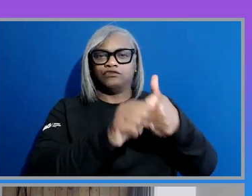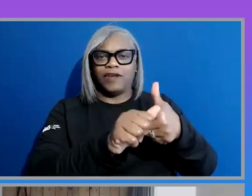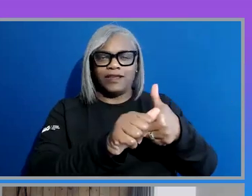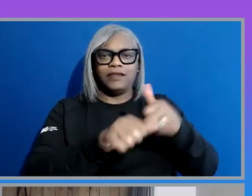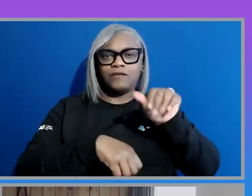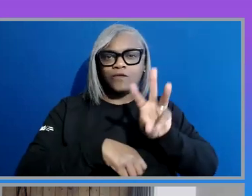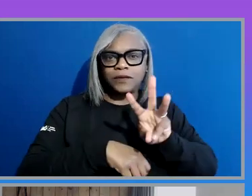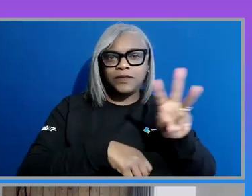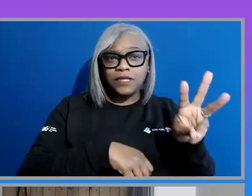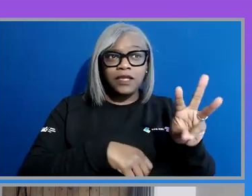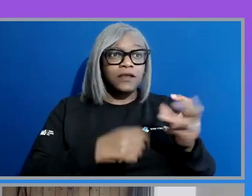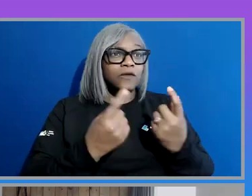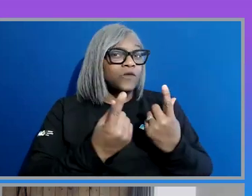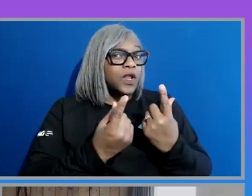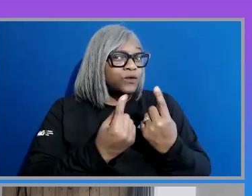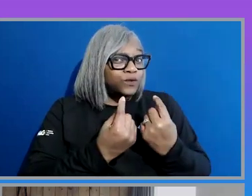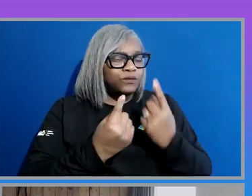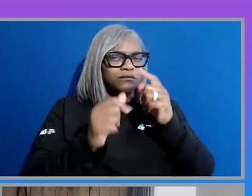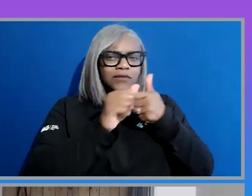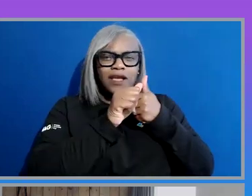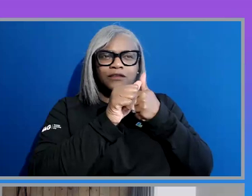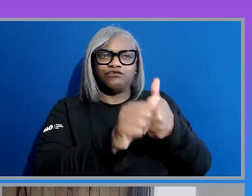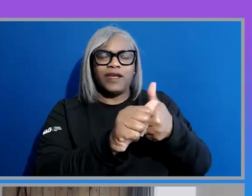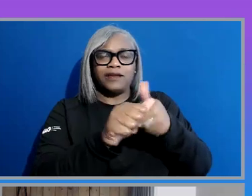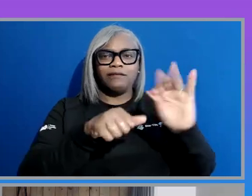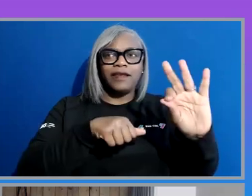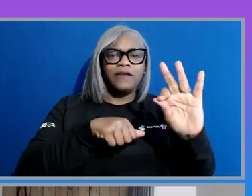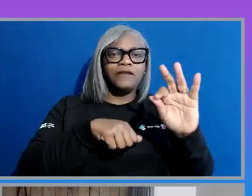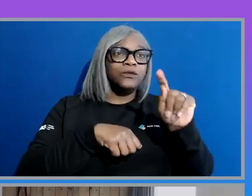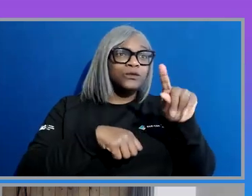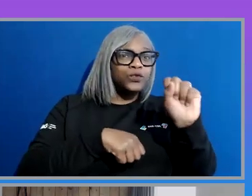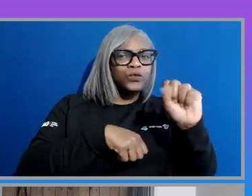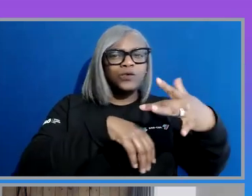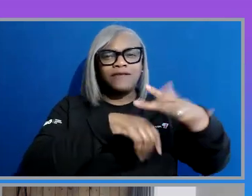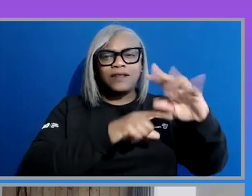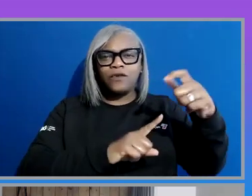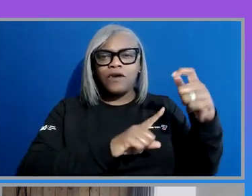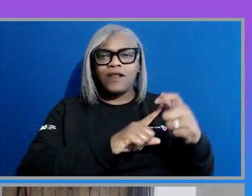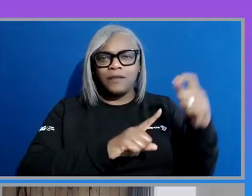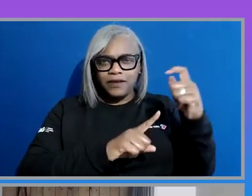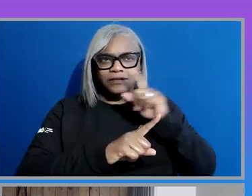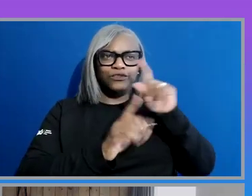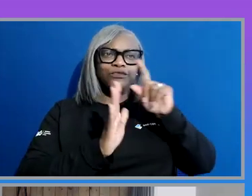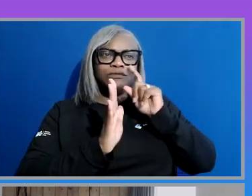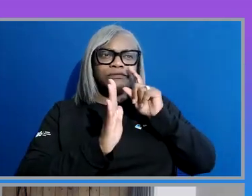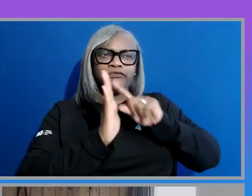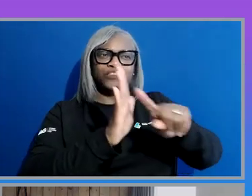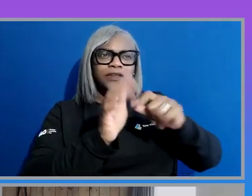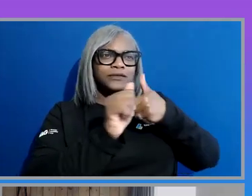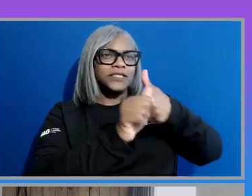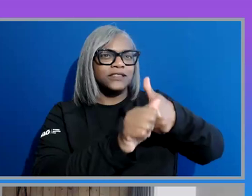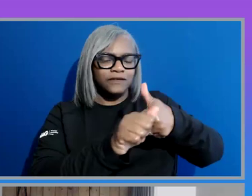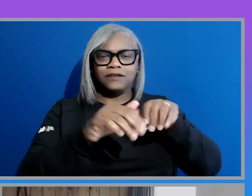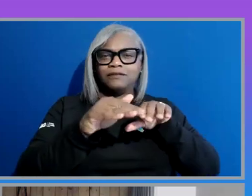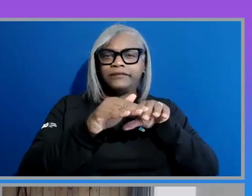on tracking the availability of automated tooling to detect specific accessibility violations. And